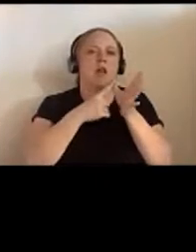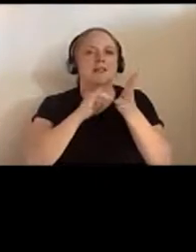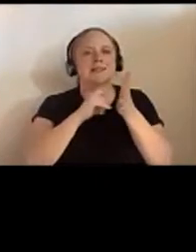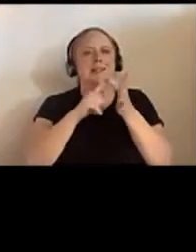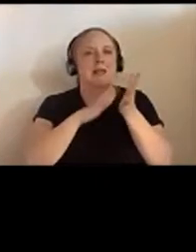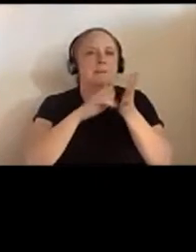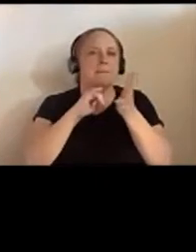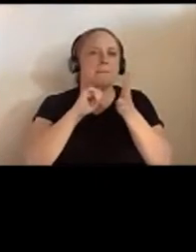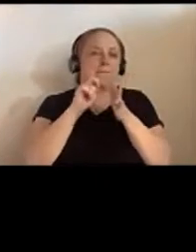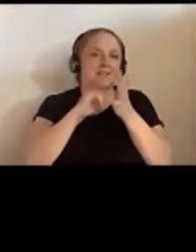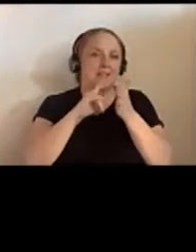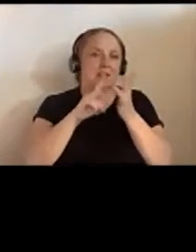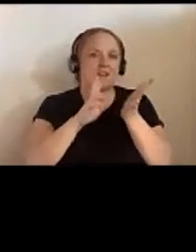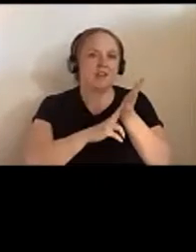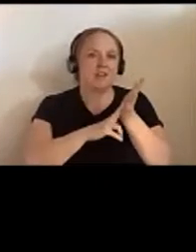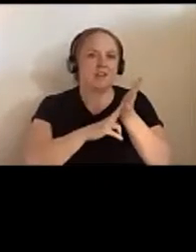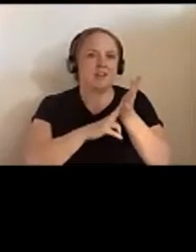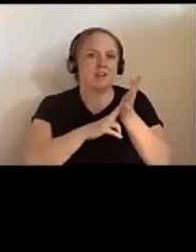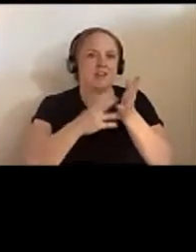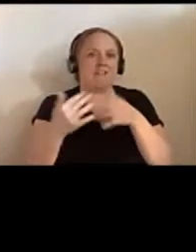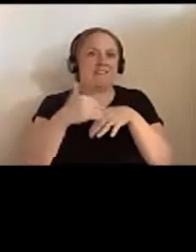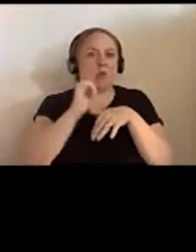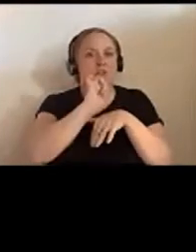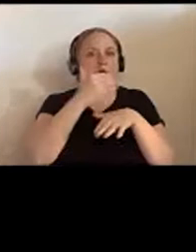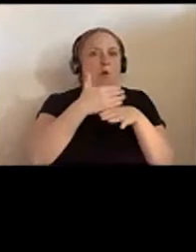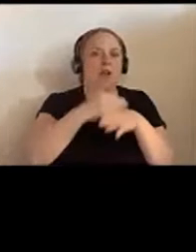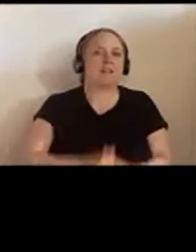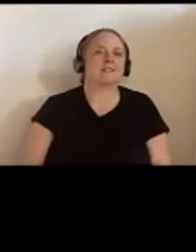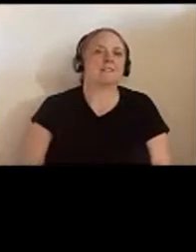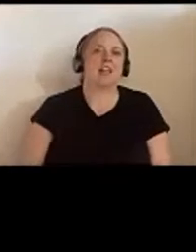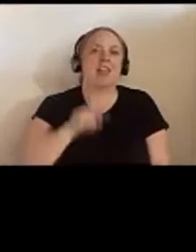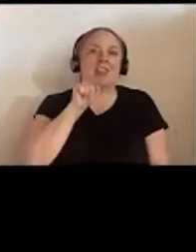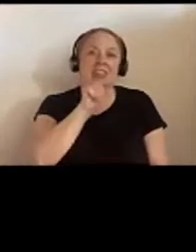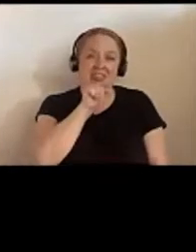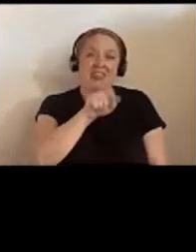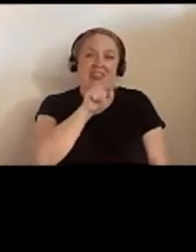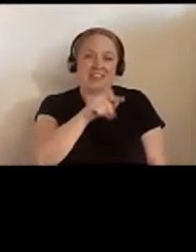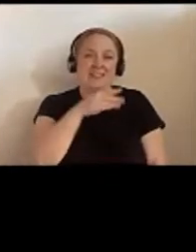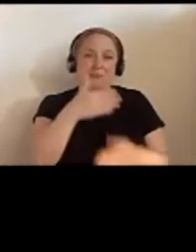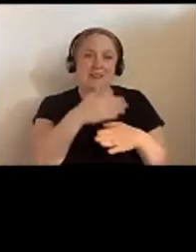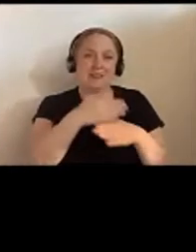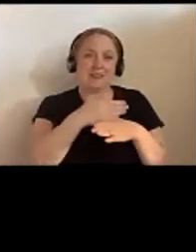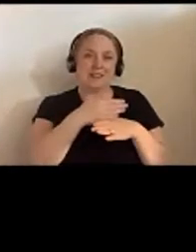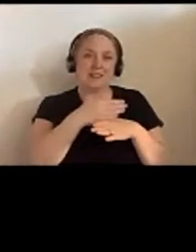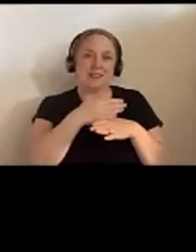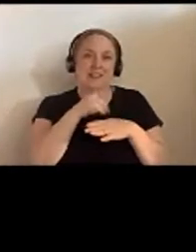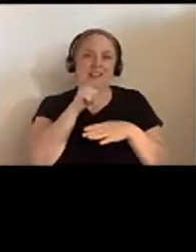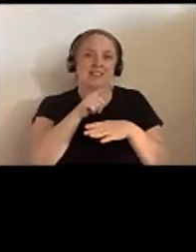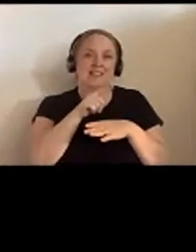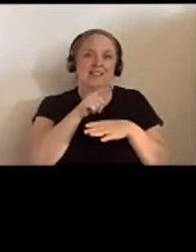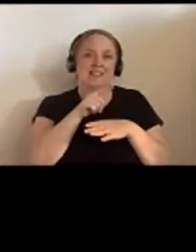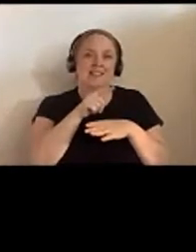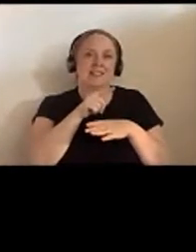Weems. So, but I found this piece particularly, or this body,